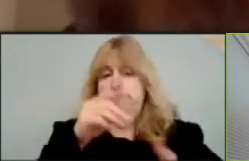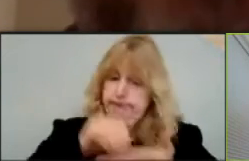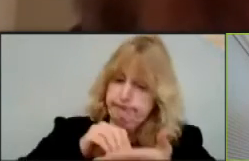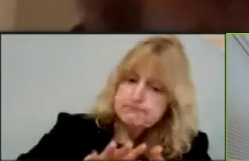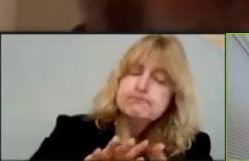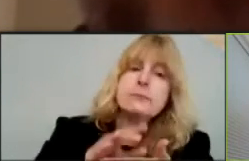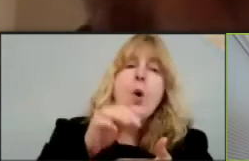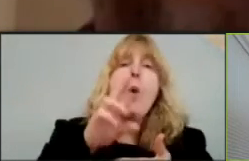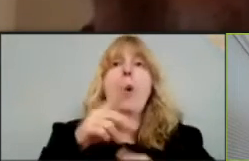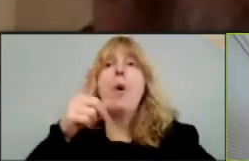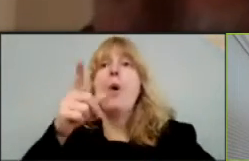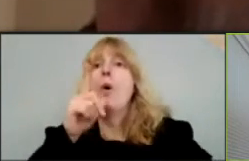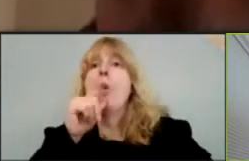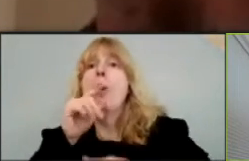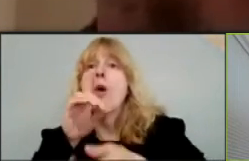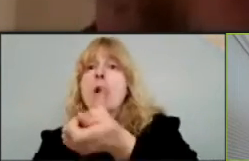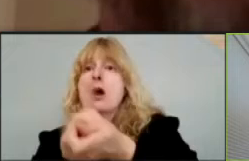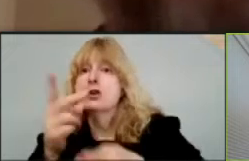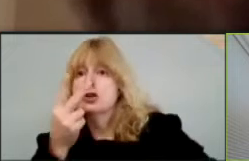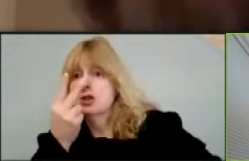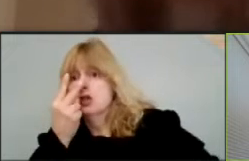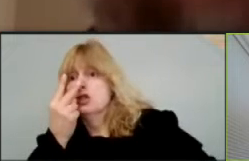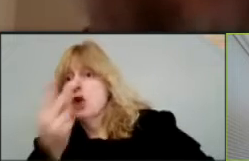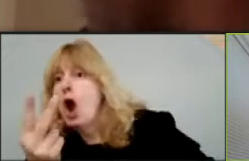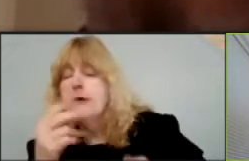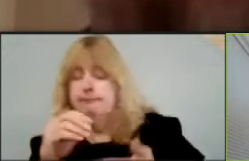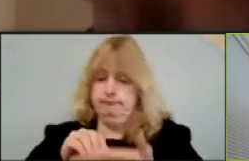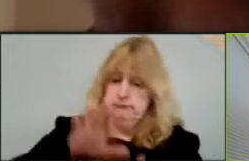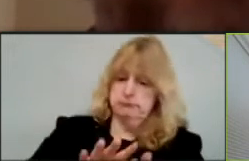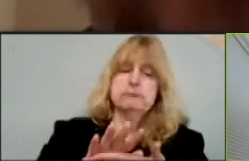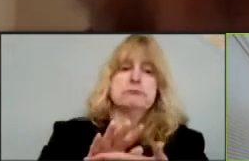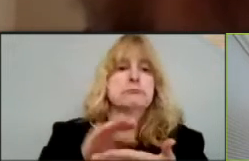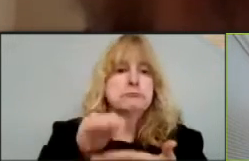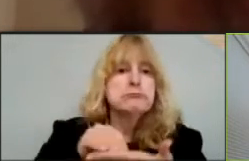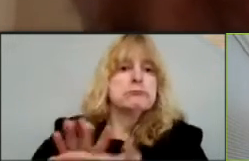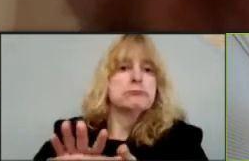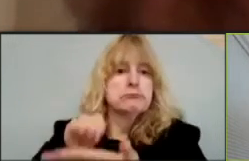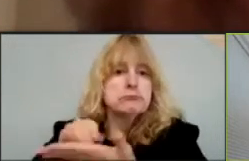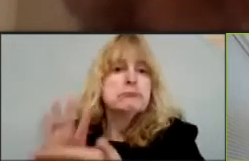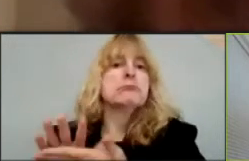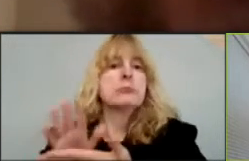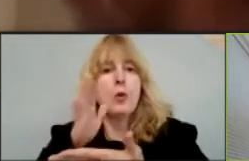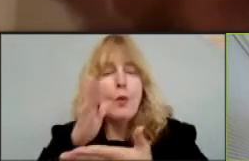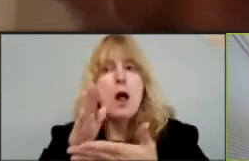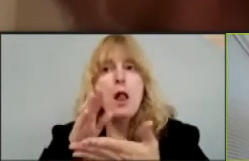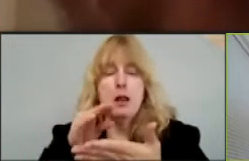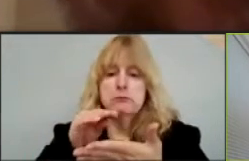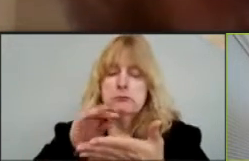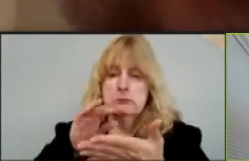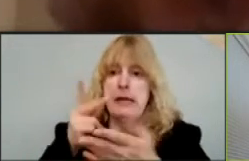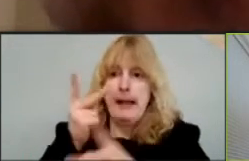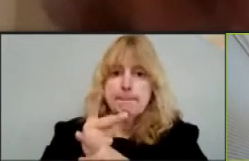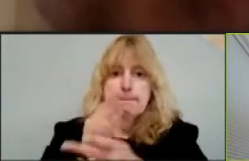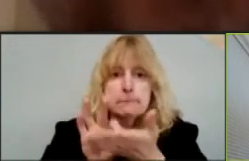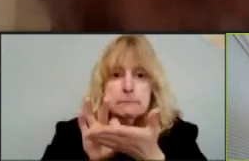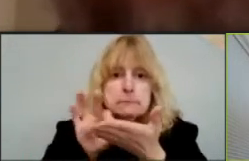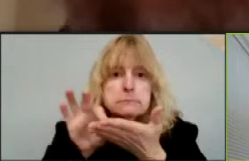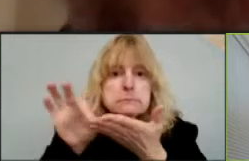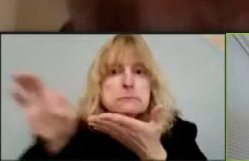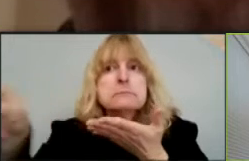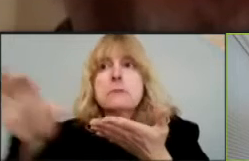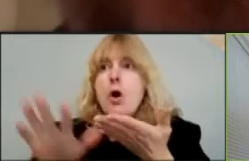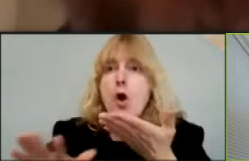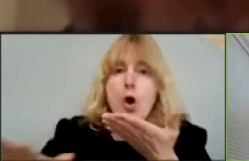sees an adverse reaction that it be reported to that system so we can monitor that across the country. But CDC has stood